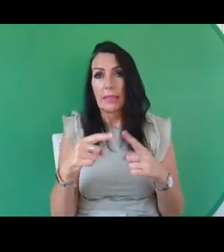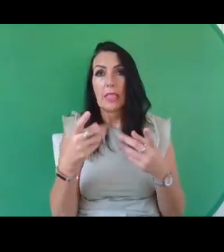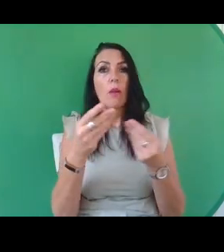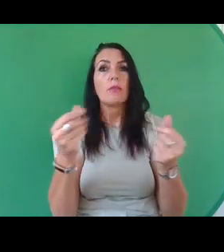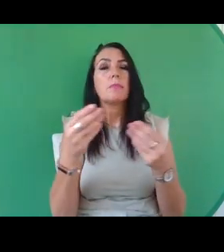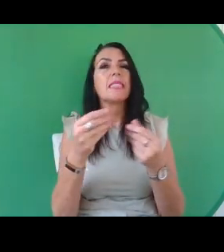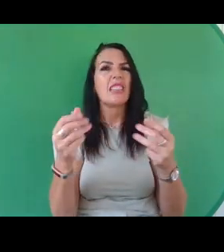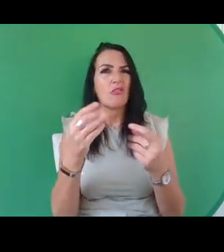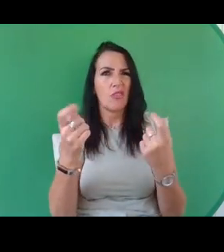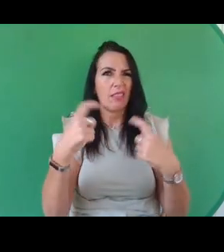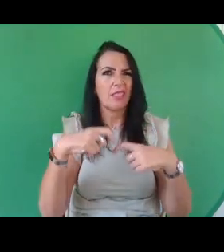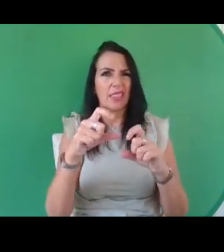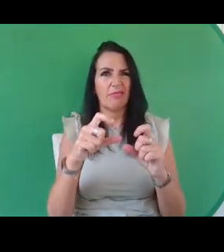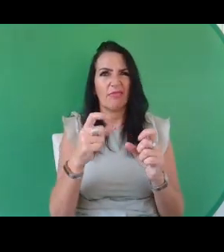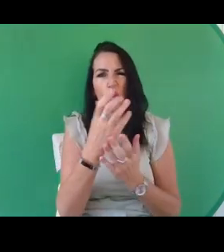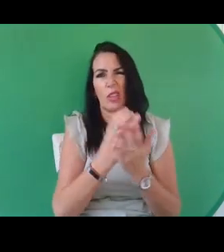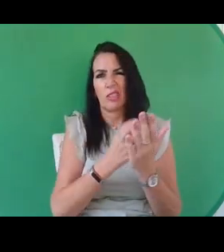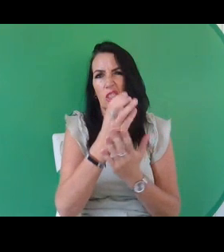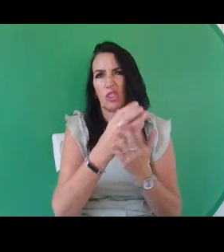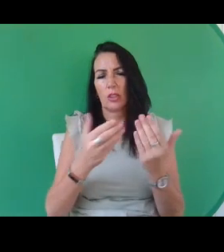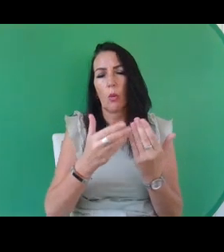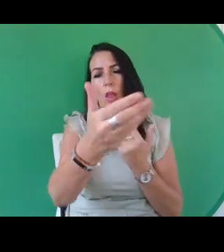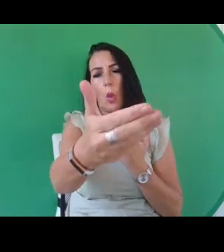or conditions over the long term.